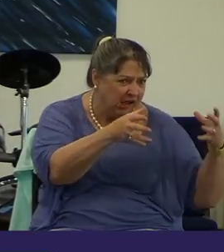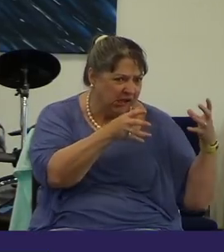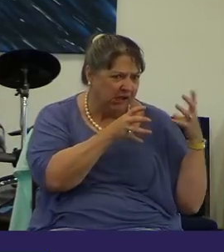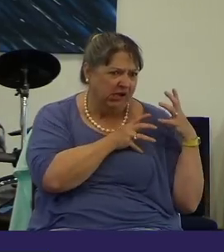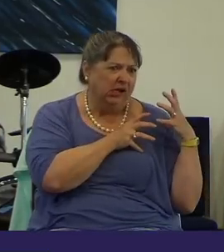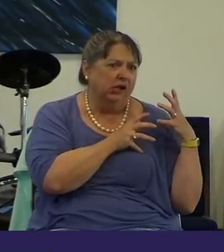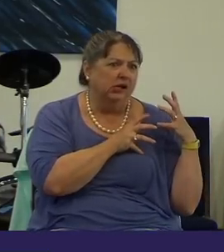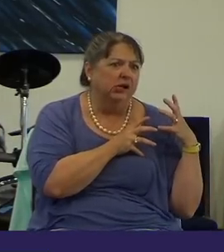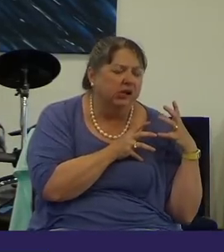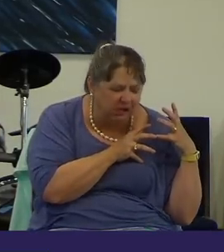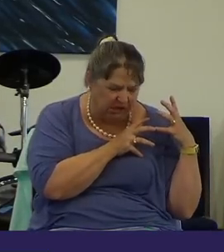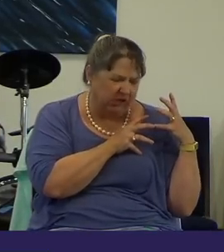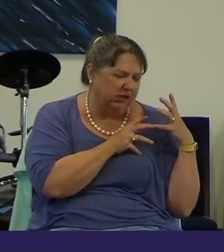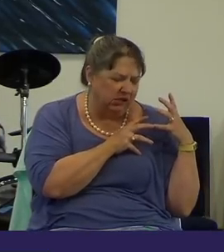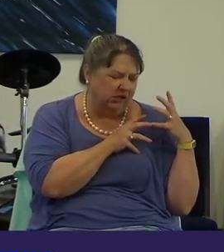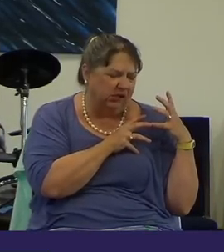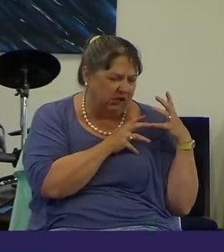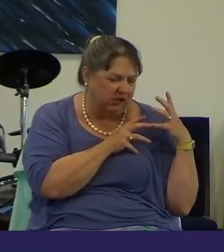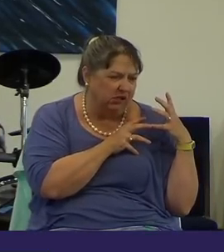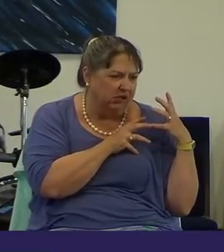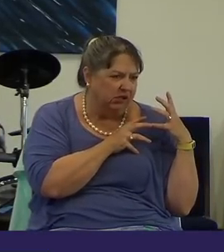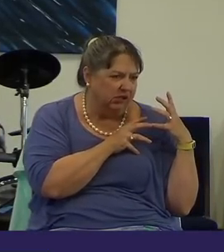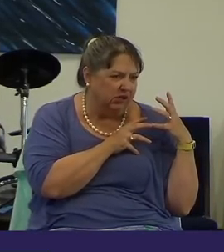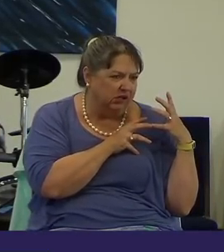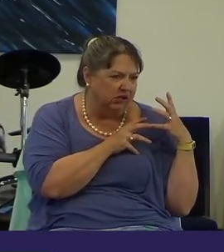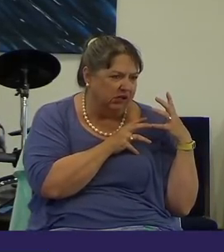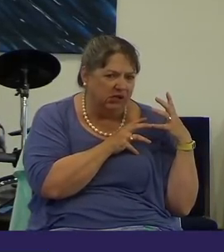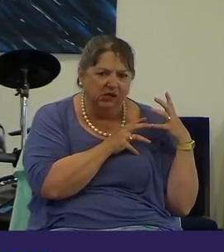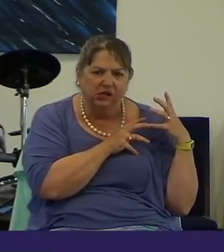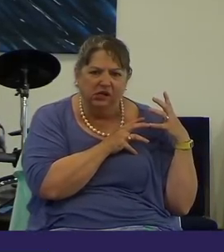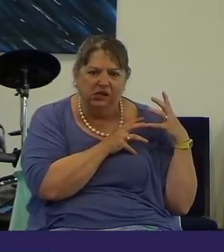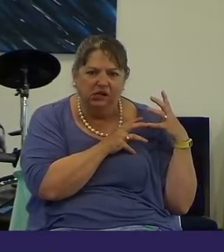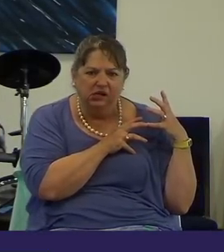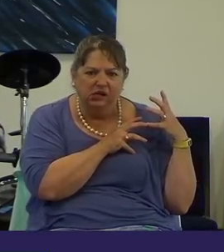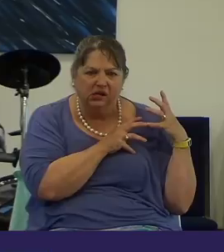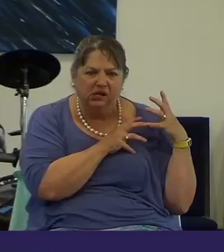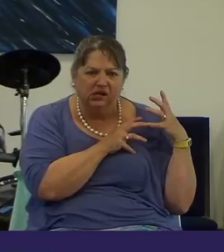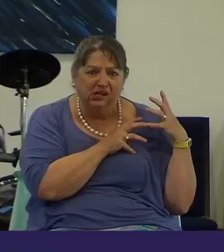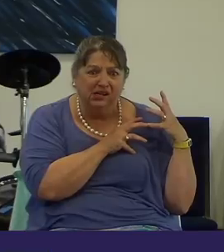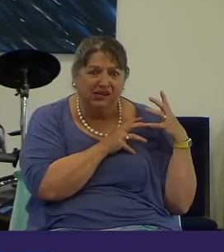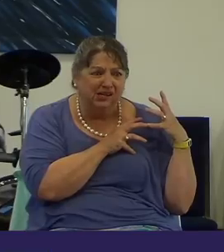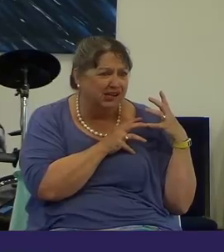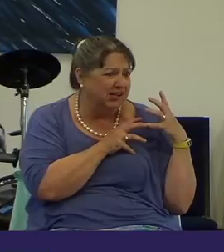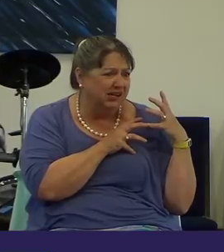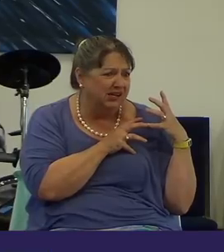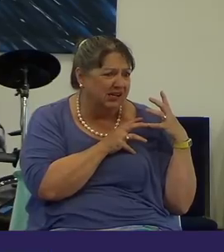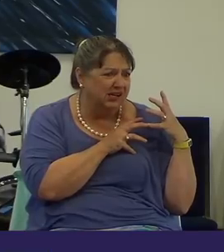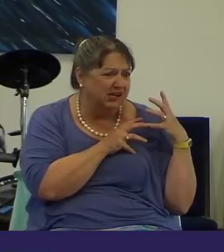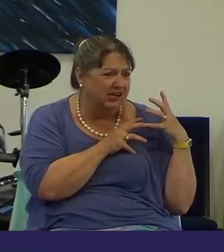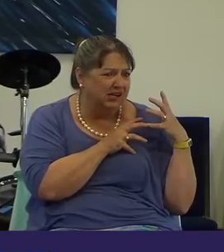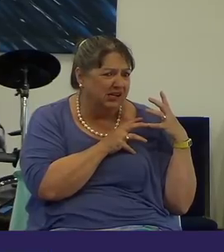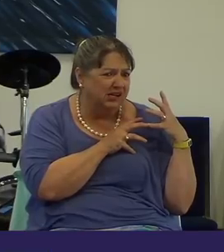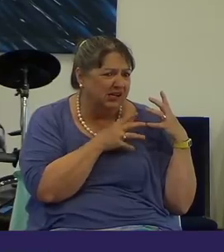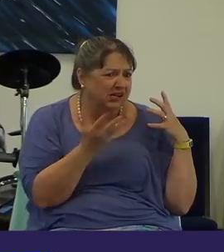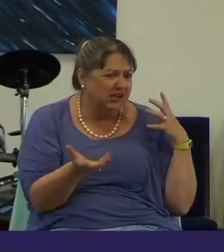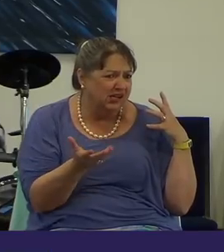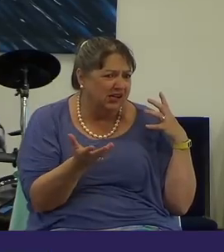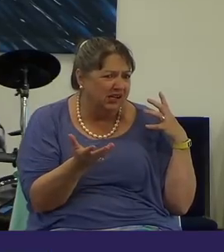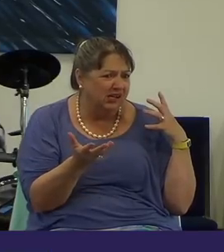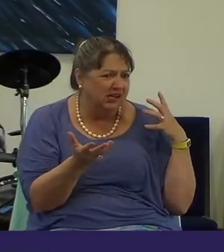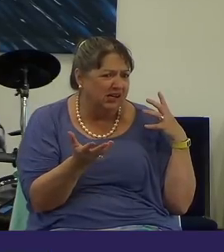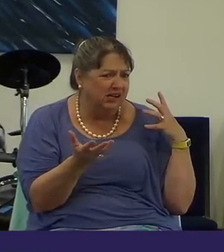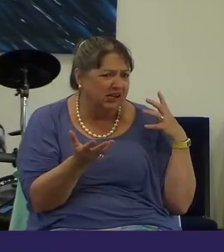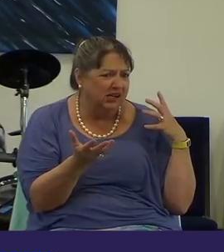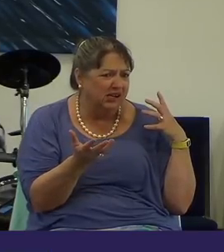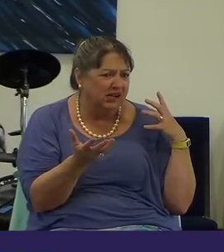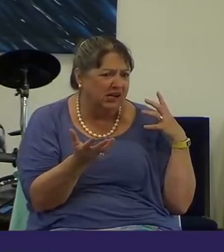Church, and you think about, in order to forsake, someone had to be forsaken by sin. And I